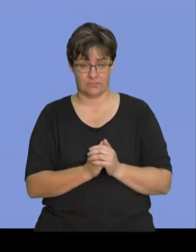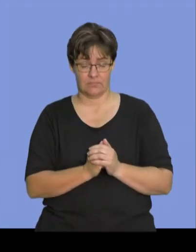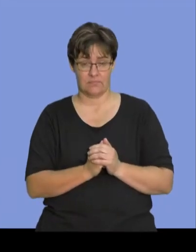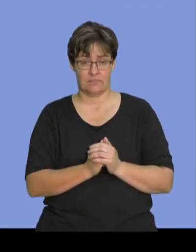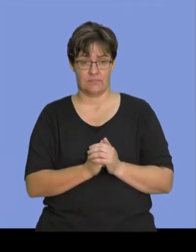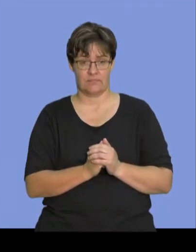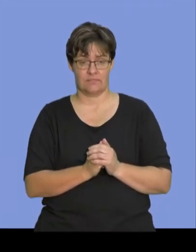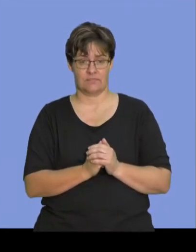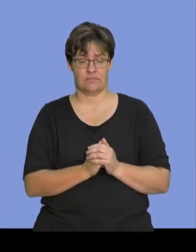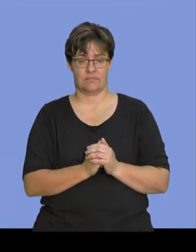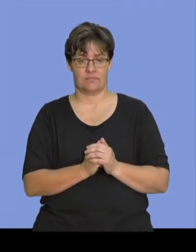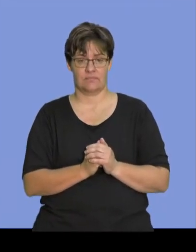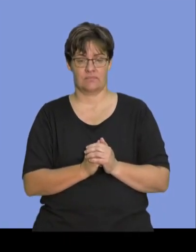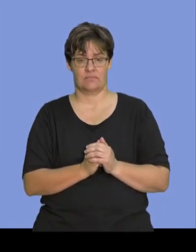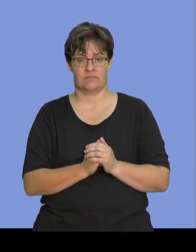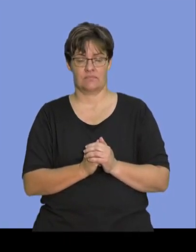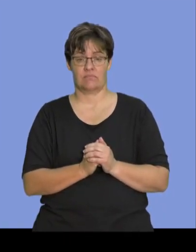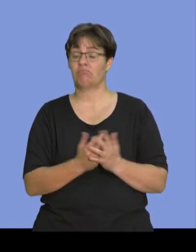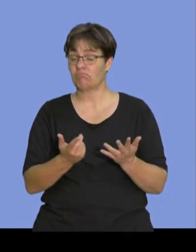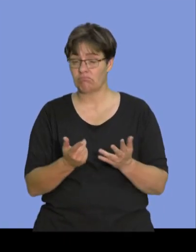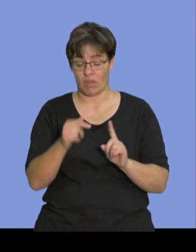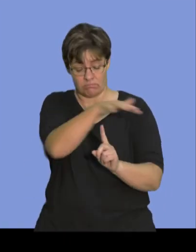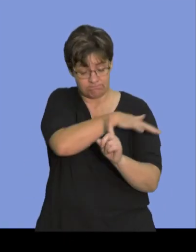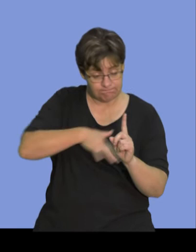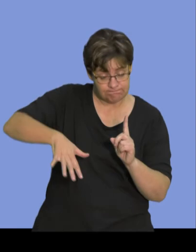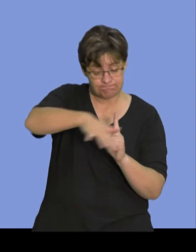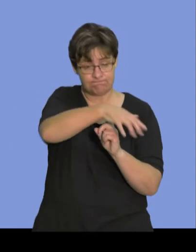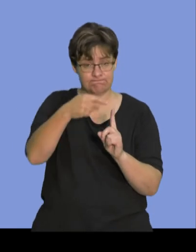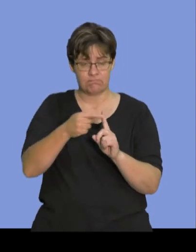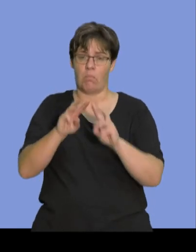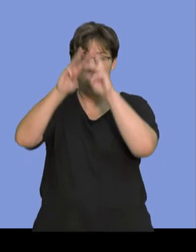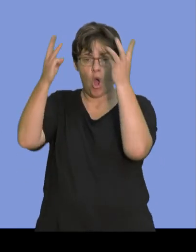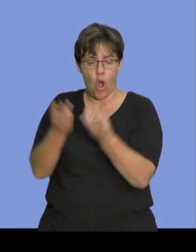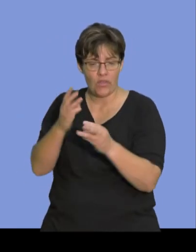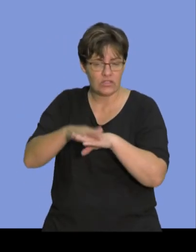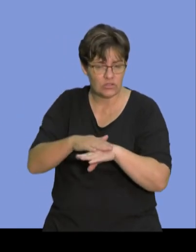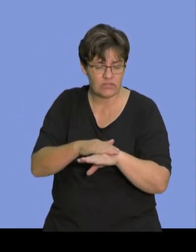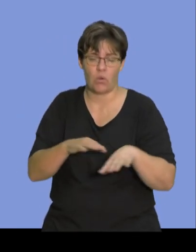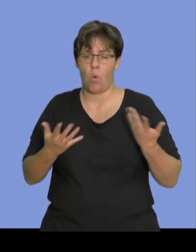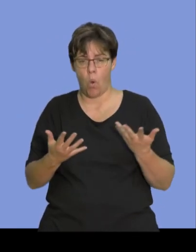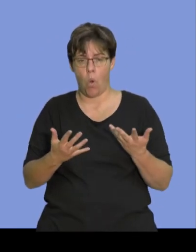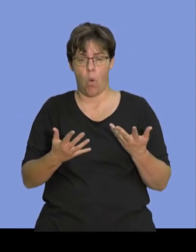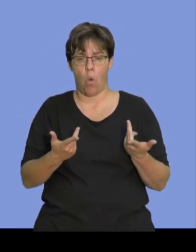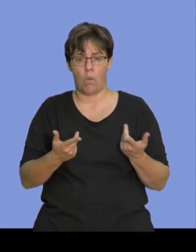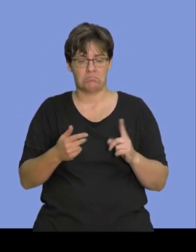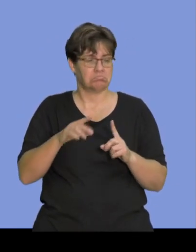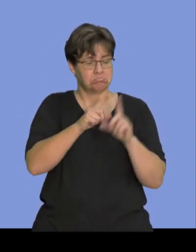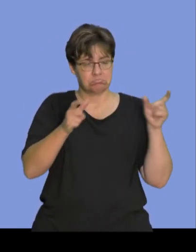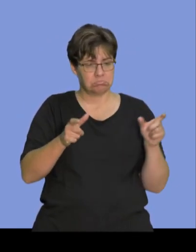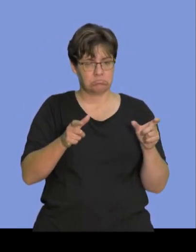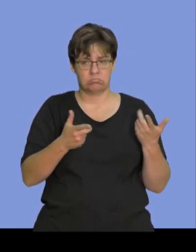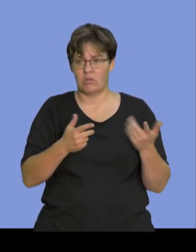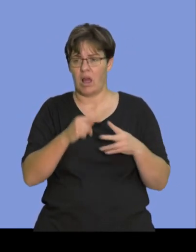force, okay? Right, so in this space, be it the Earth's surface, you know, be it around a